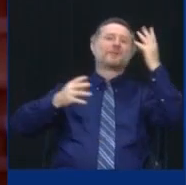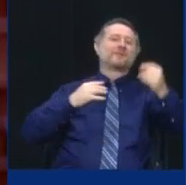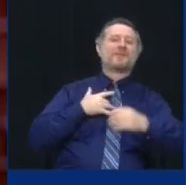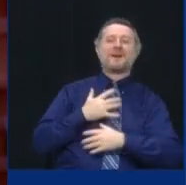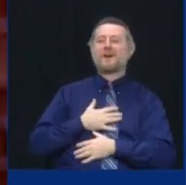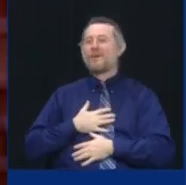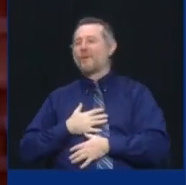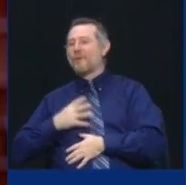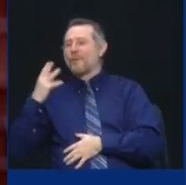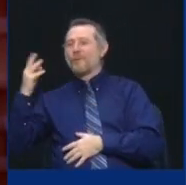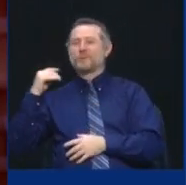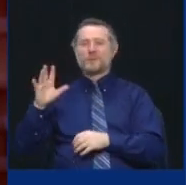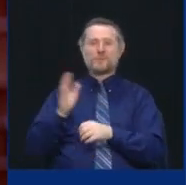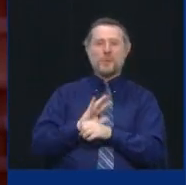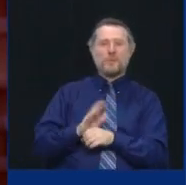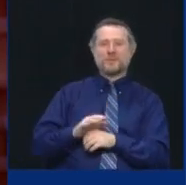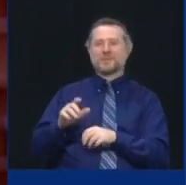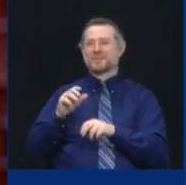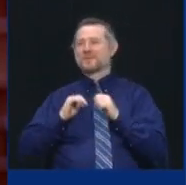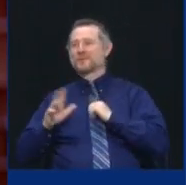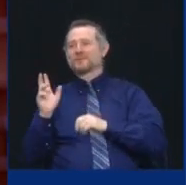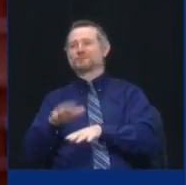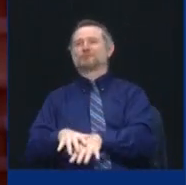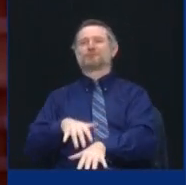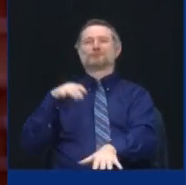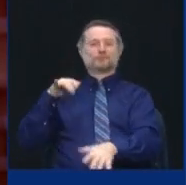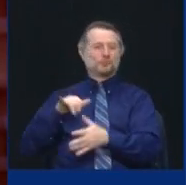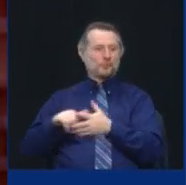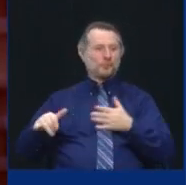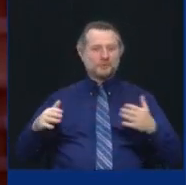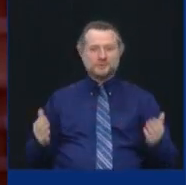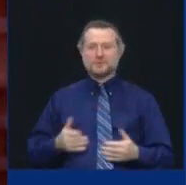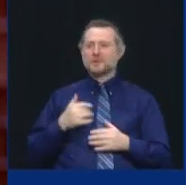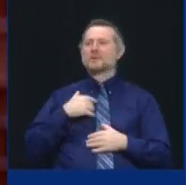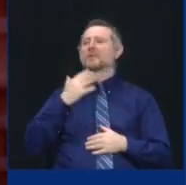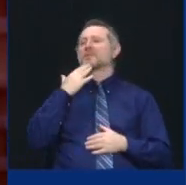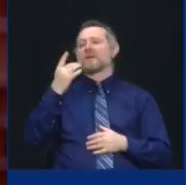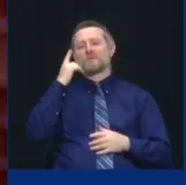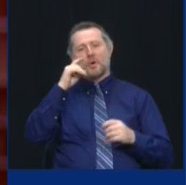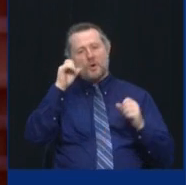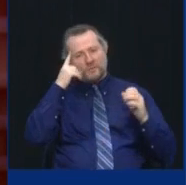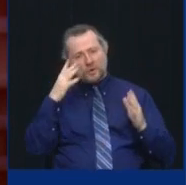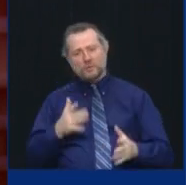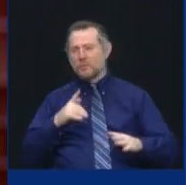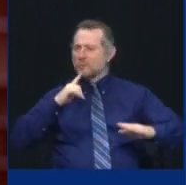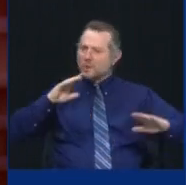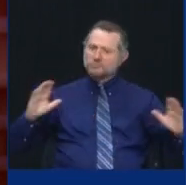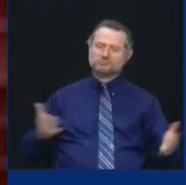outdoor multiplex here in New York. So thank you so much, Governor, for pushing us.